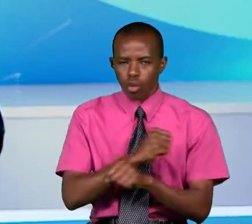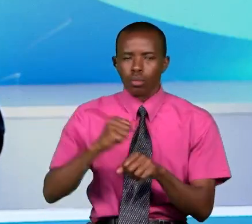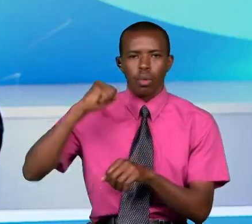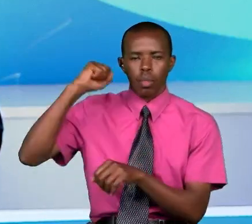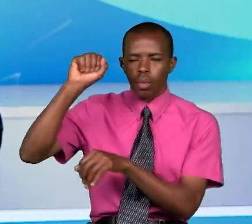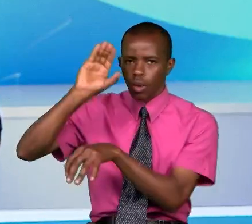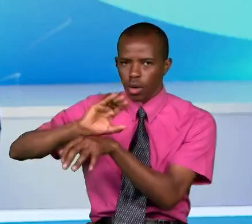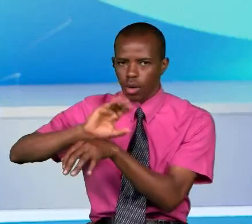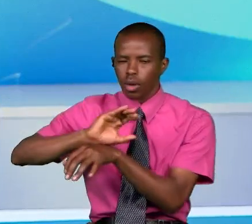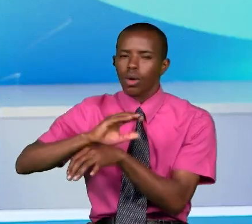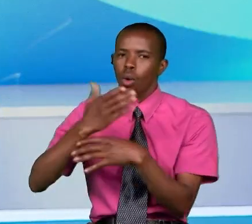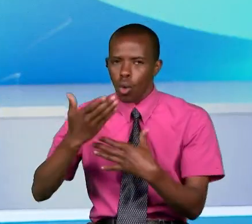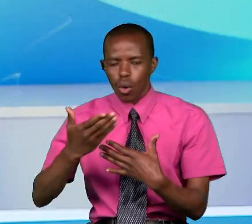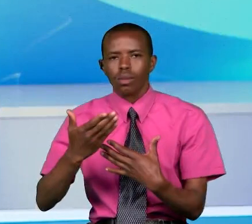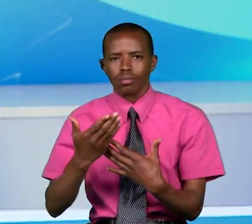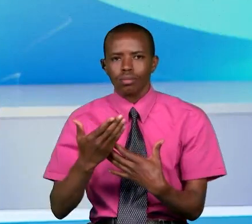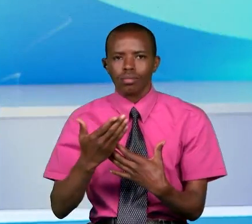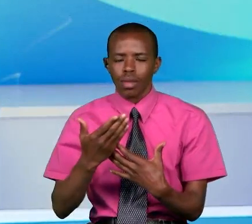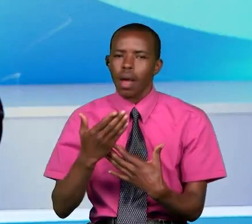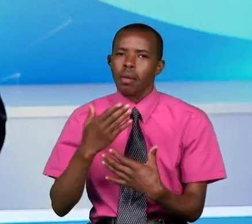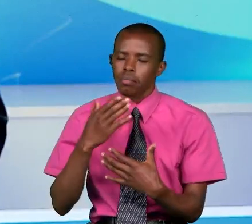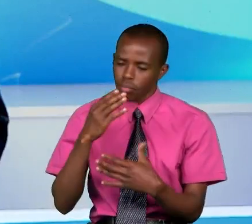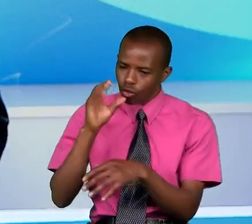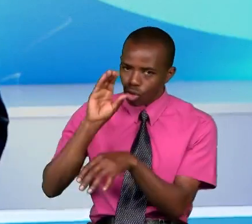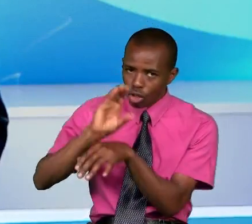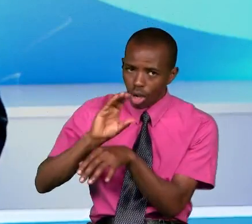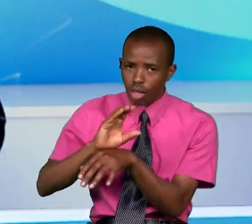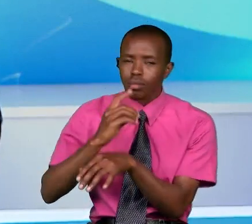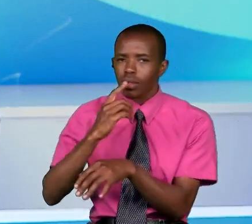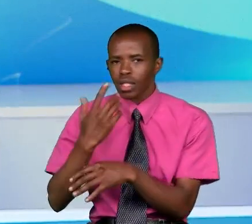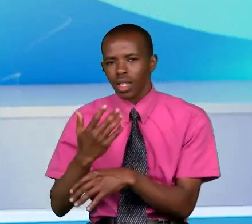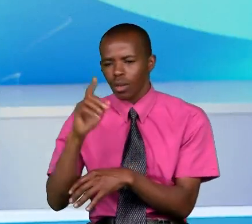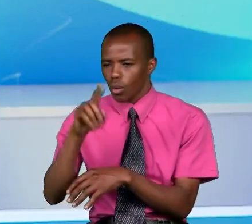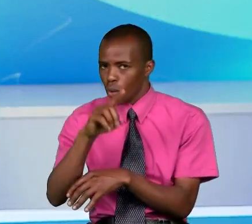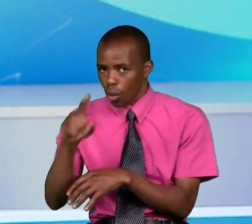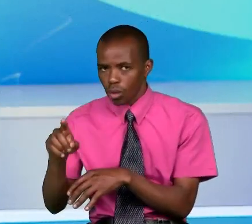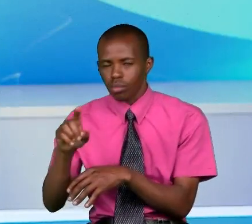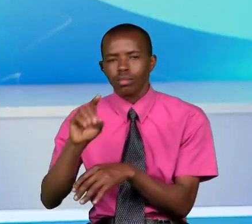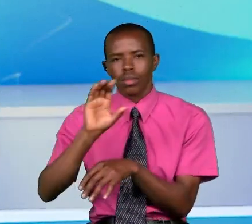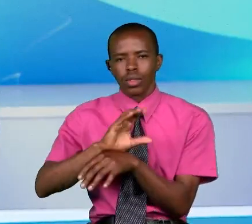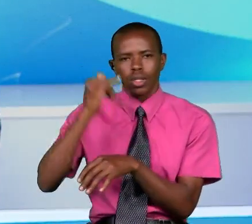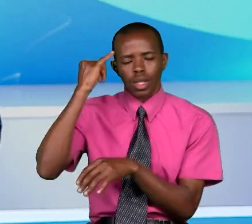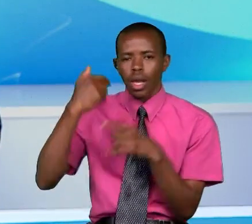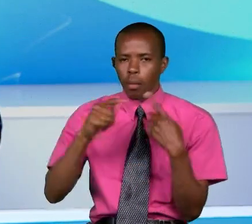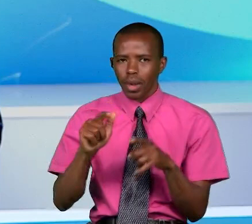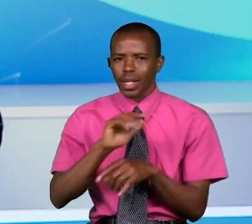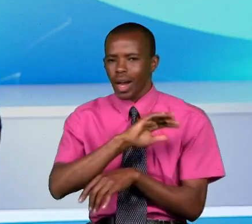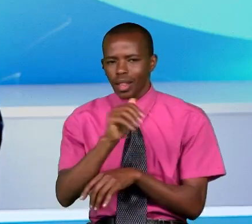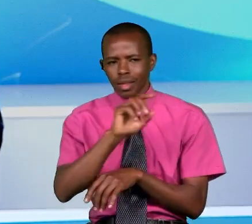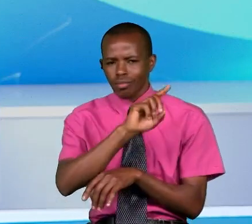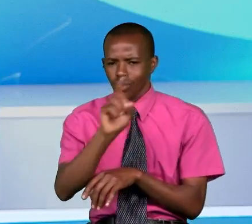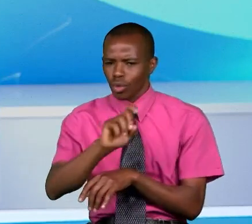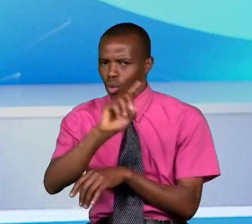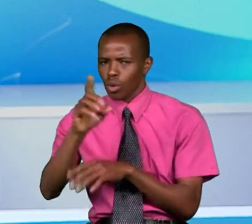church. Or is it just the mainstream churches? Some have called it a bold move by the church, but some still question the